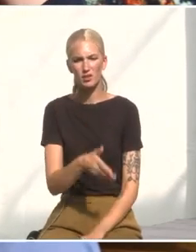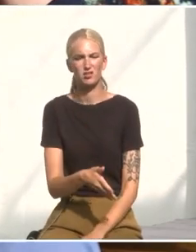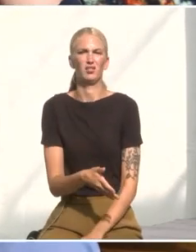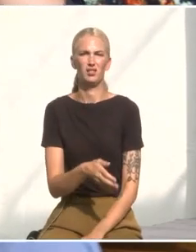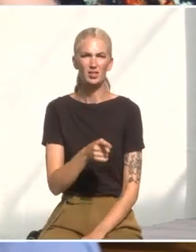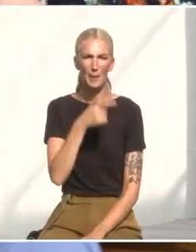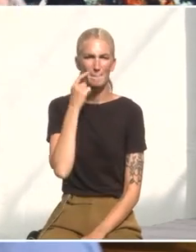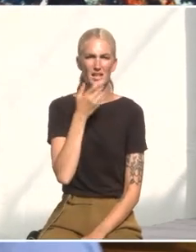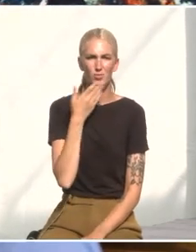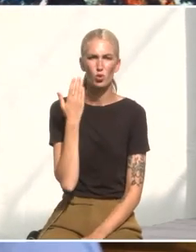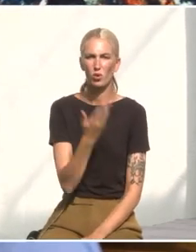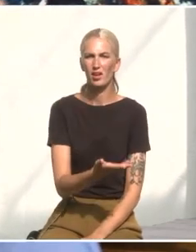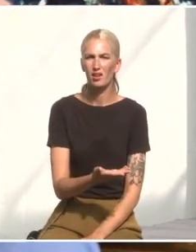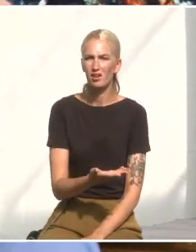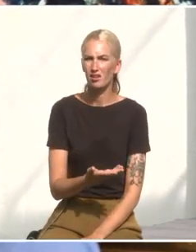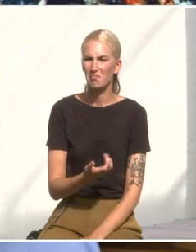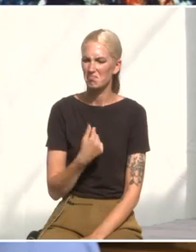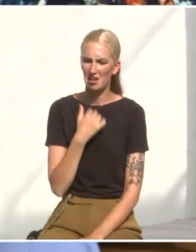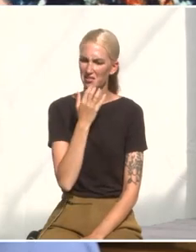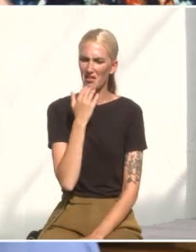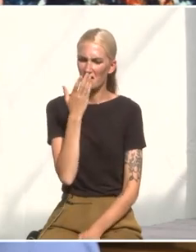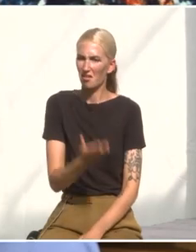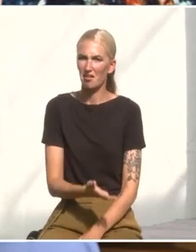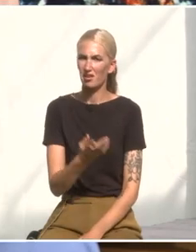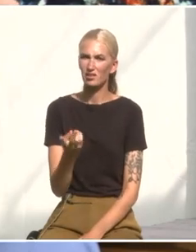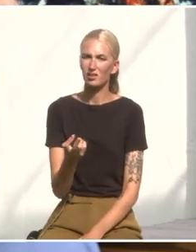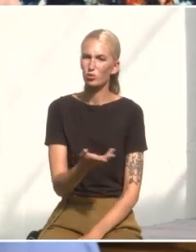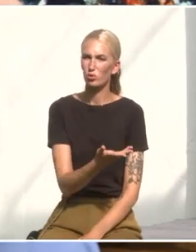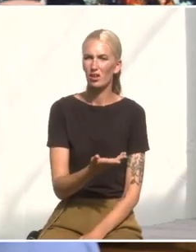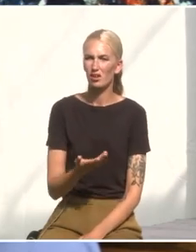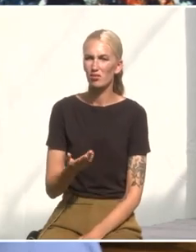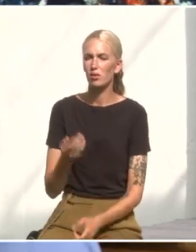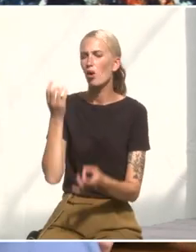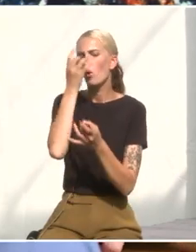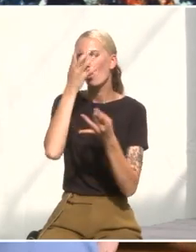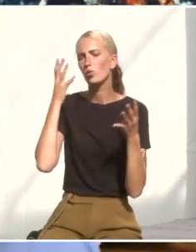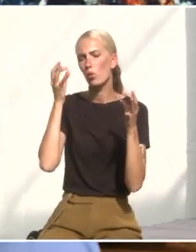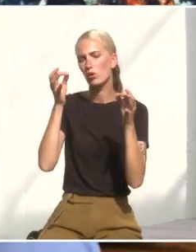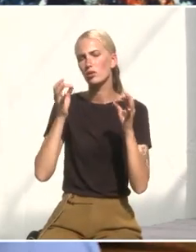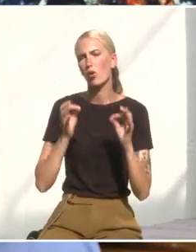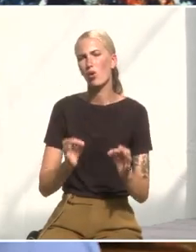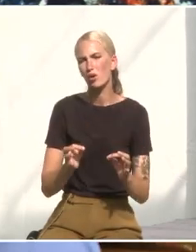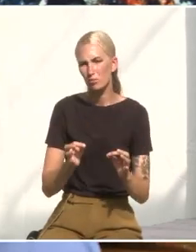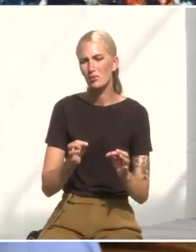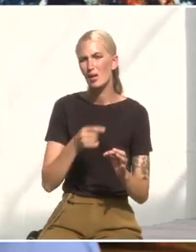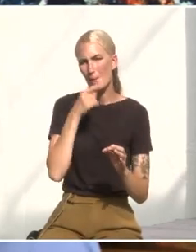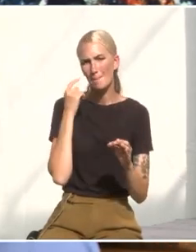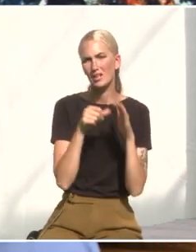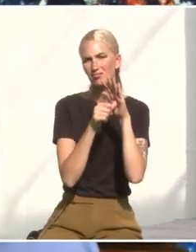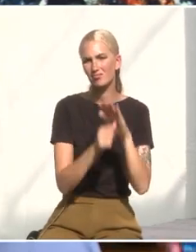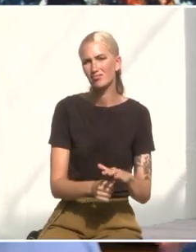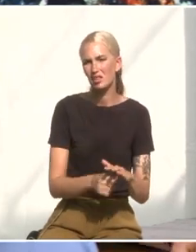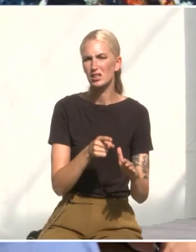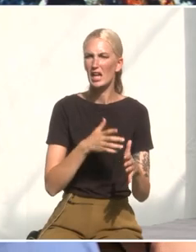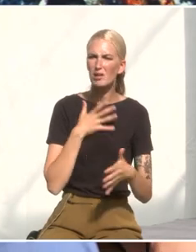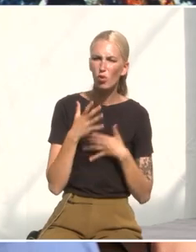men we want. So cultural norms holding men down as not